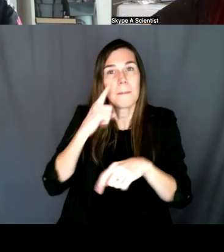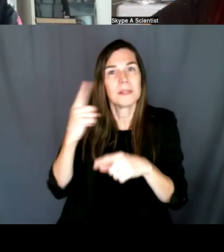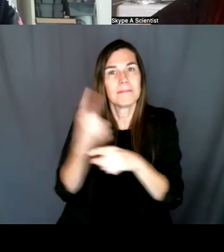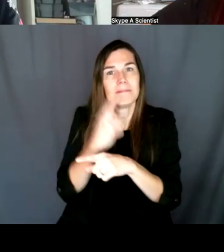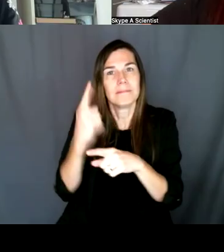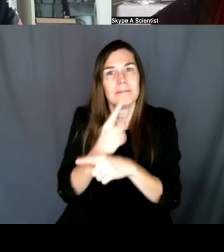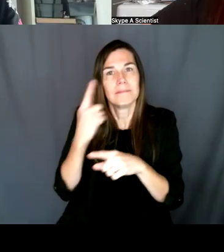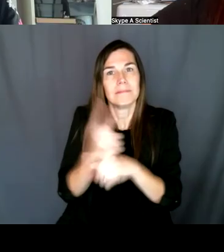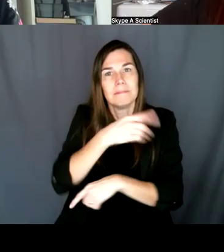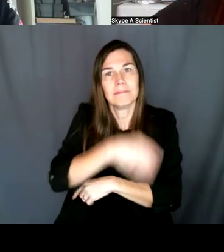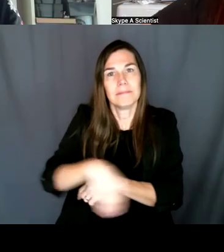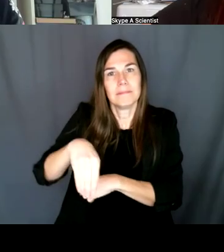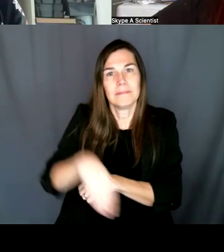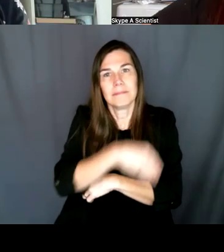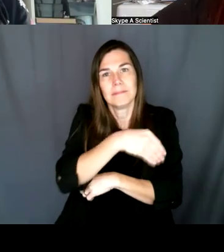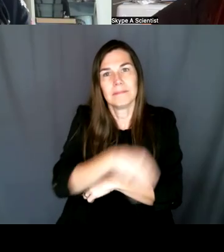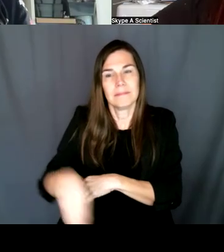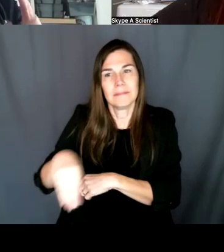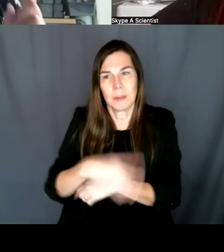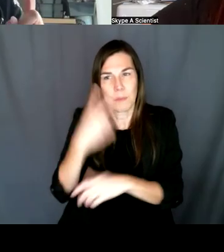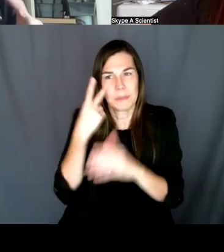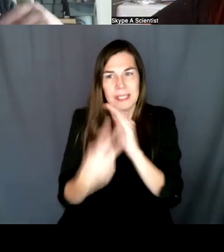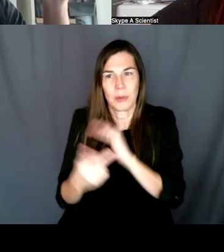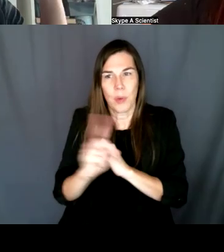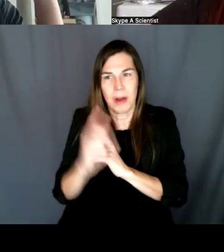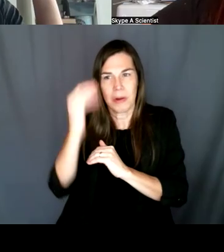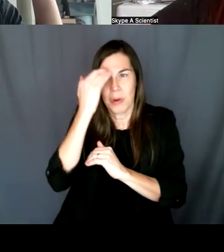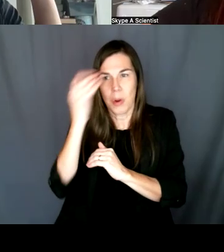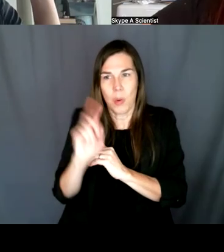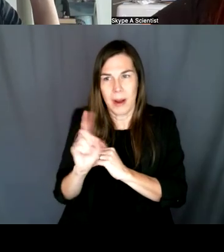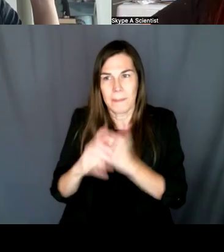We can exactly predict where it's always going to be. But if you